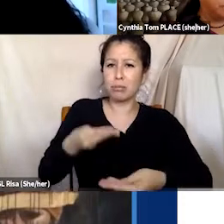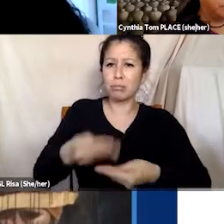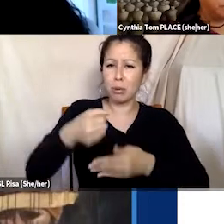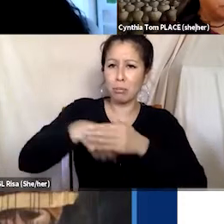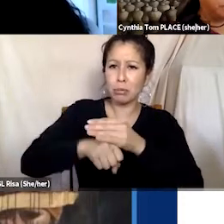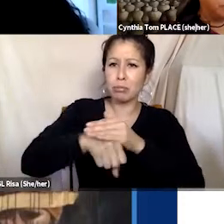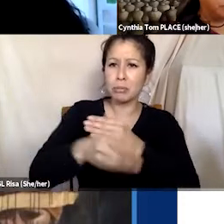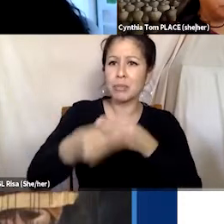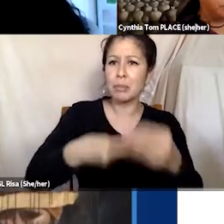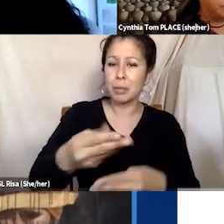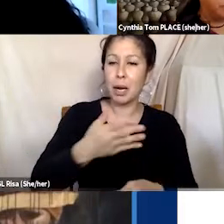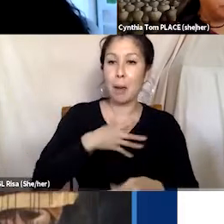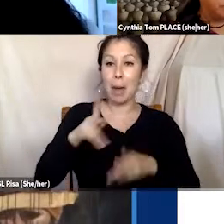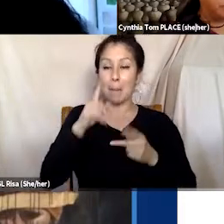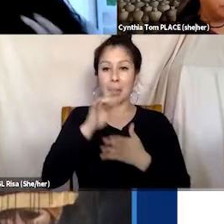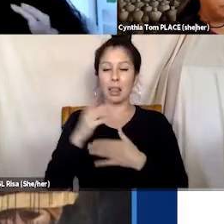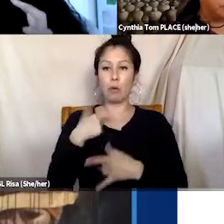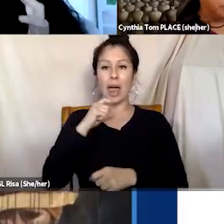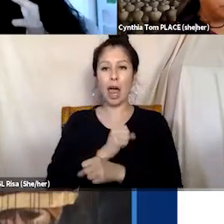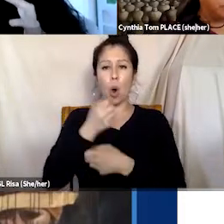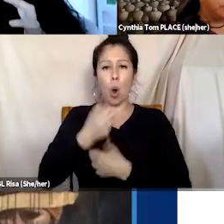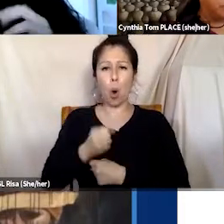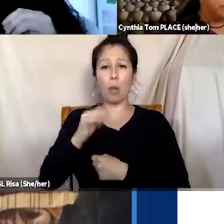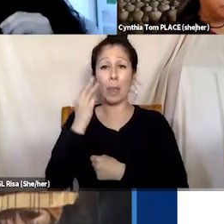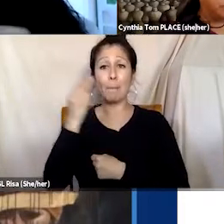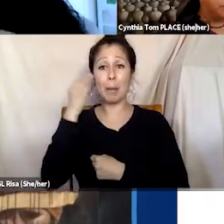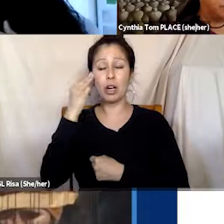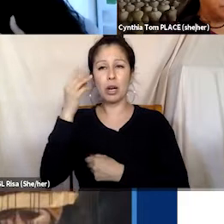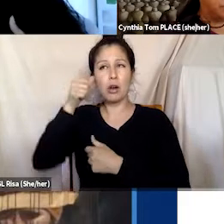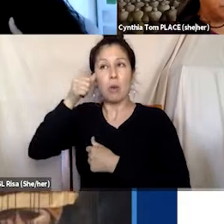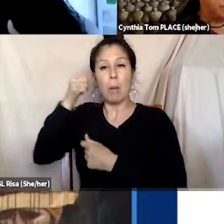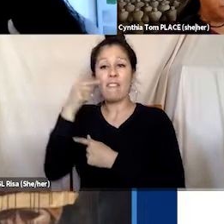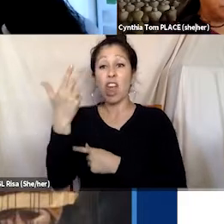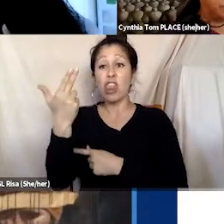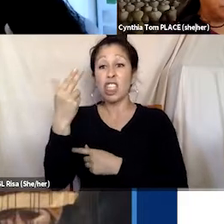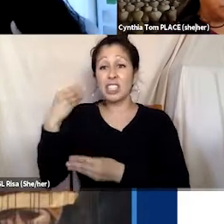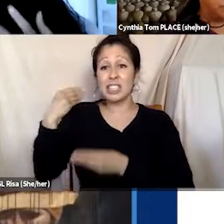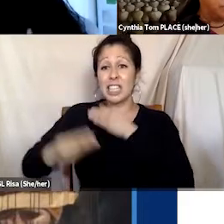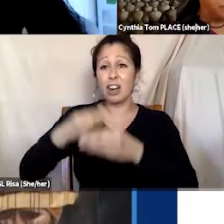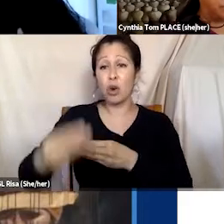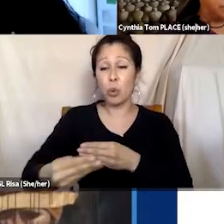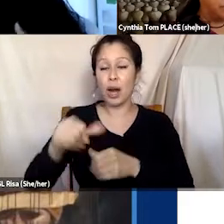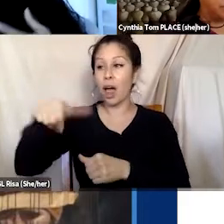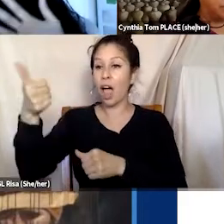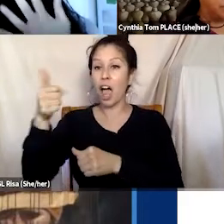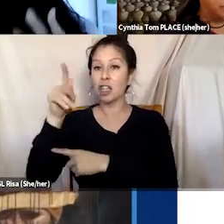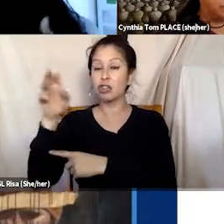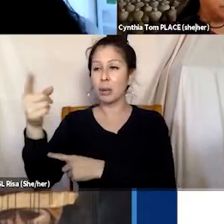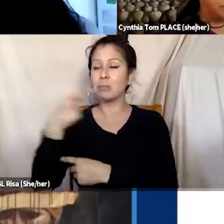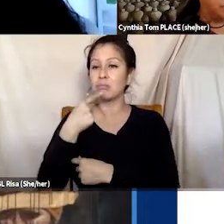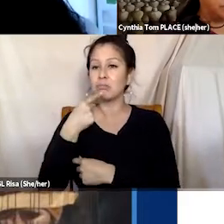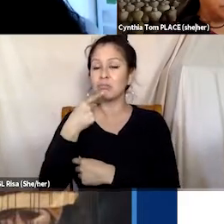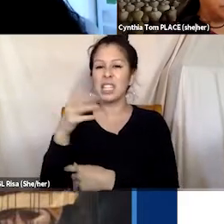generations. My people believe that we actually hold these memories for 13 generations, whereas other tribes may